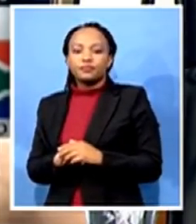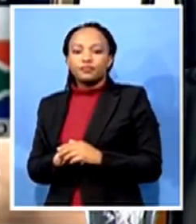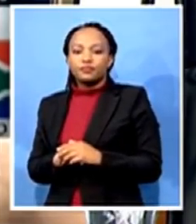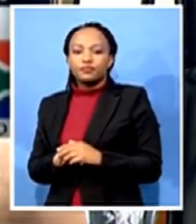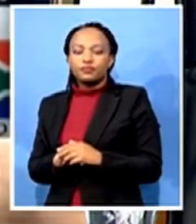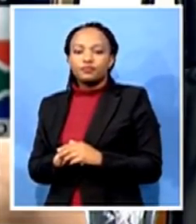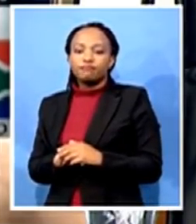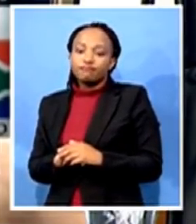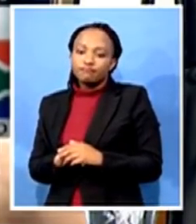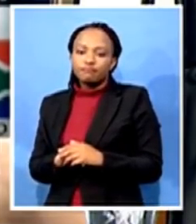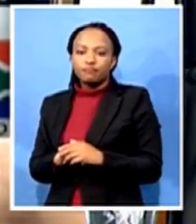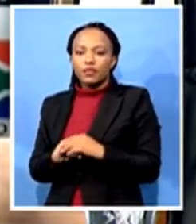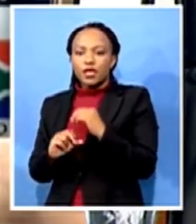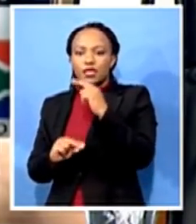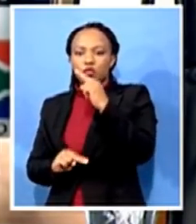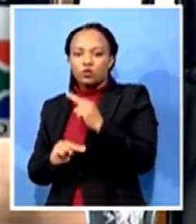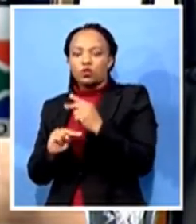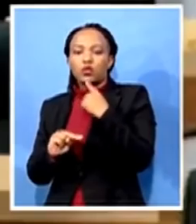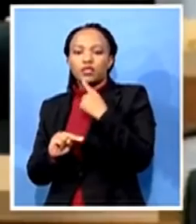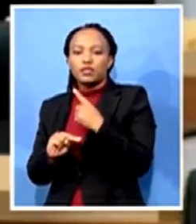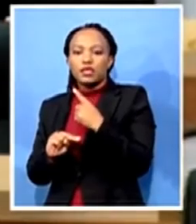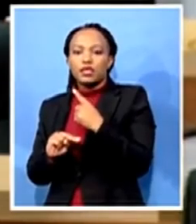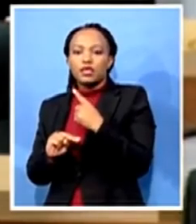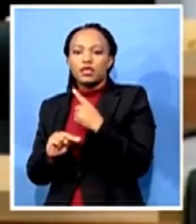previously disadvantaged. Yes, yes. All right.